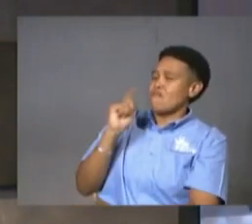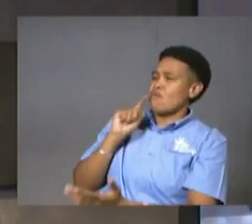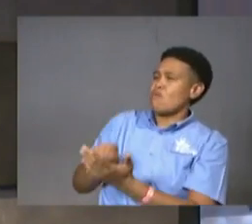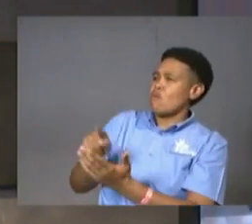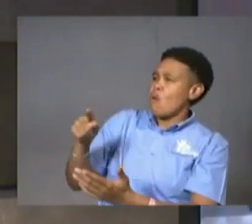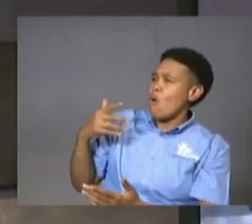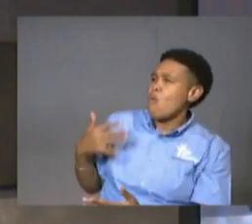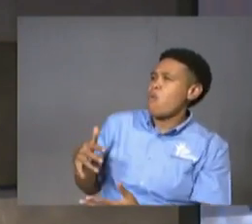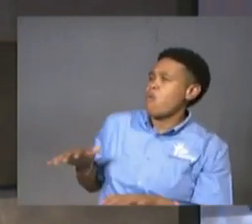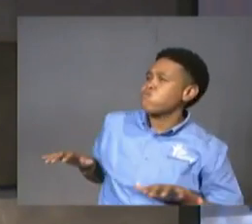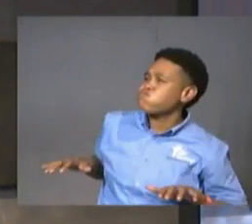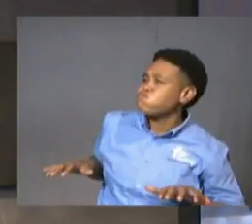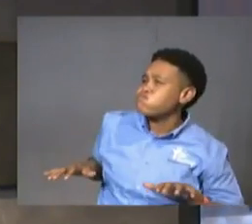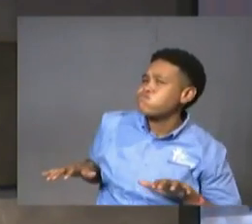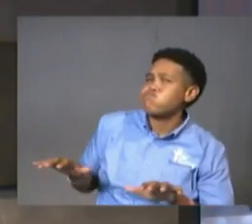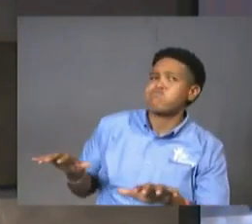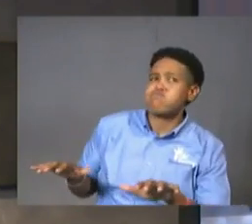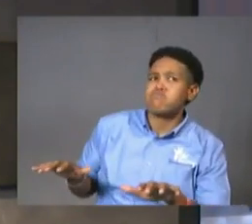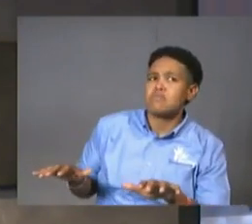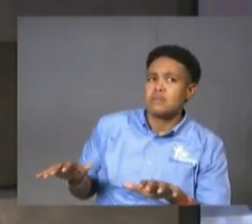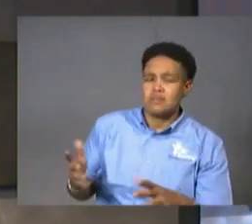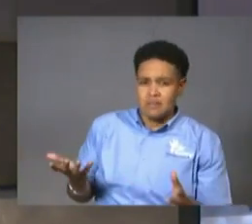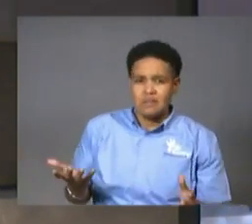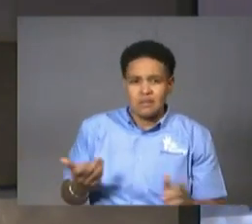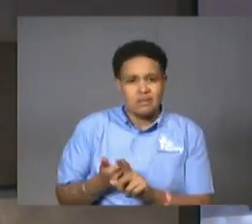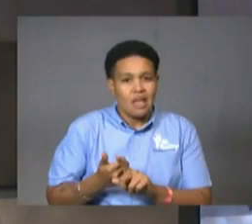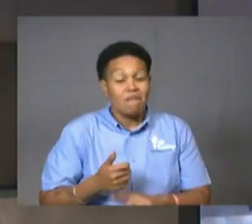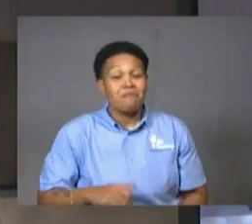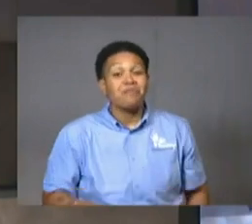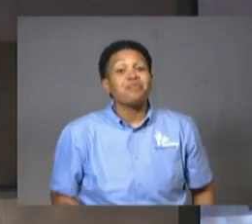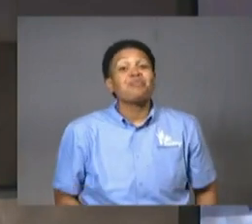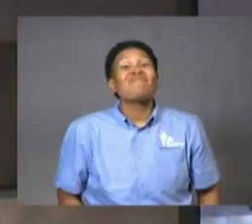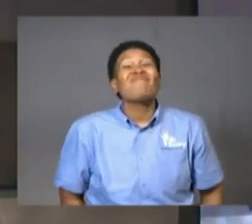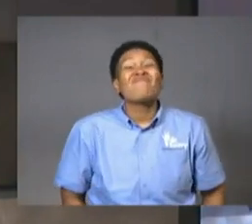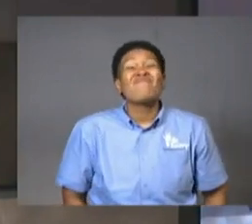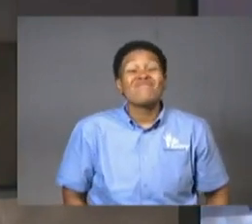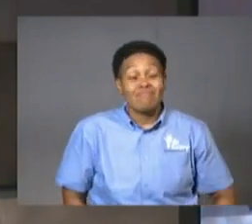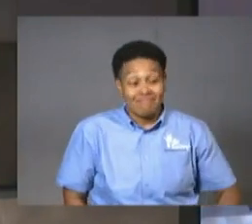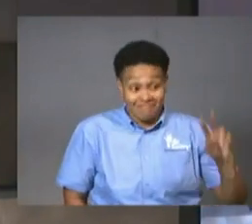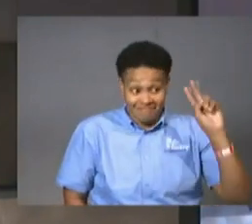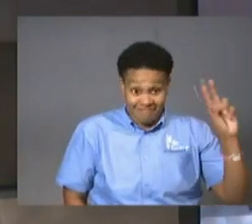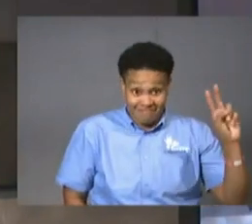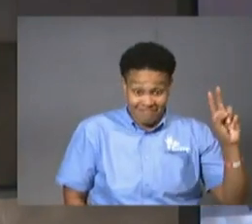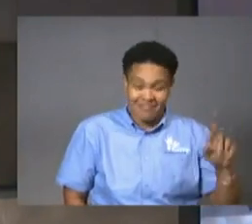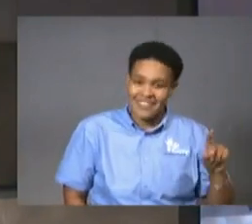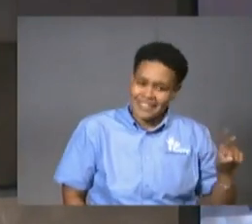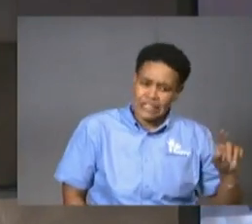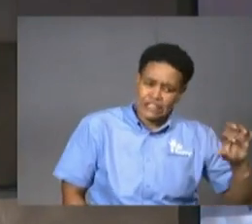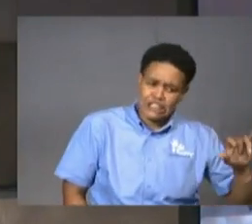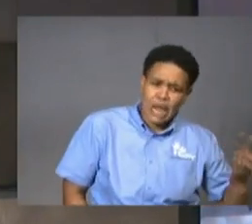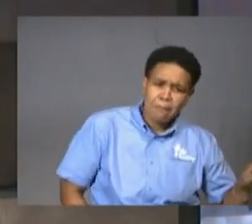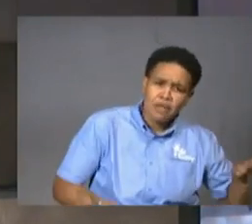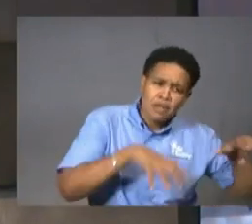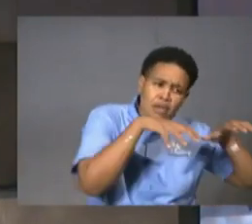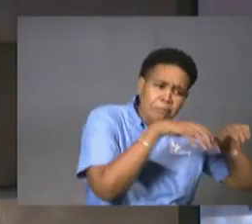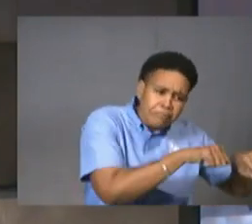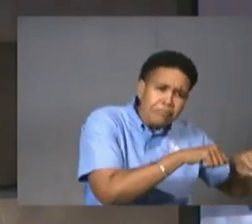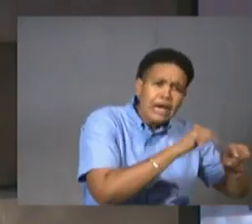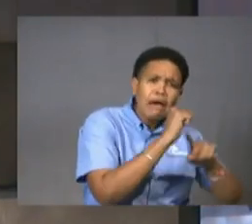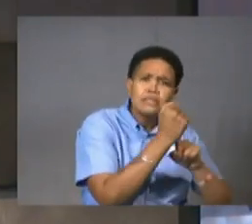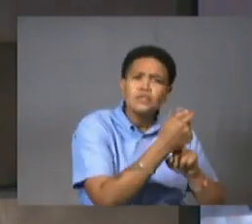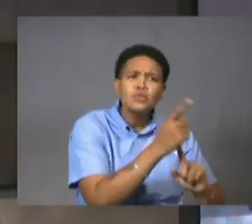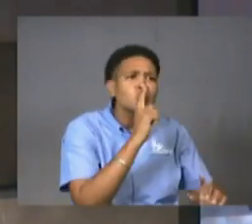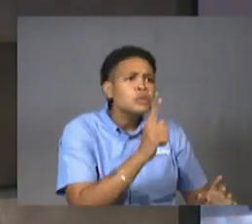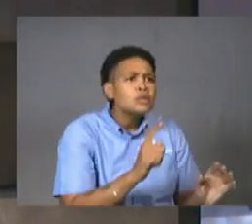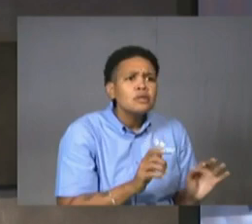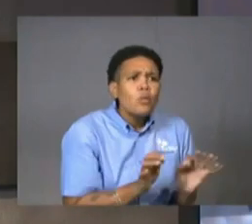incredible job he had done. The JLP inherited a situation which was well poised